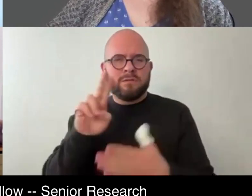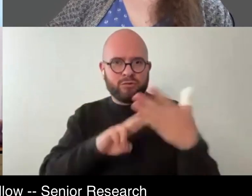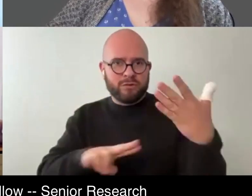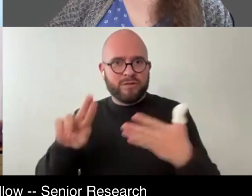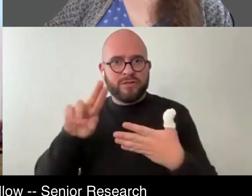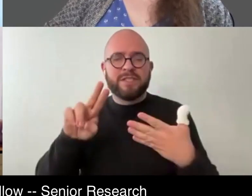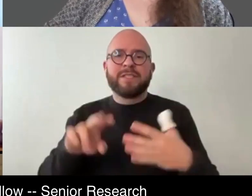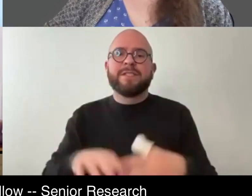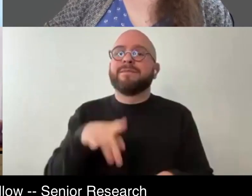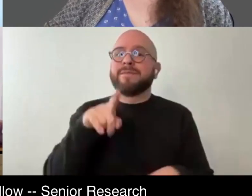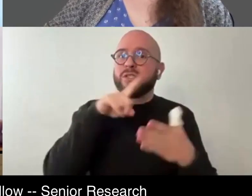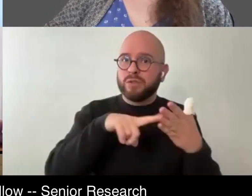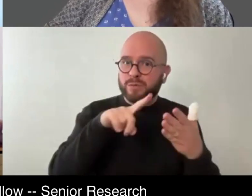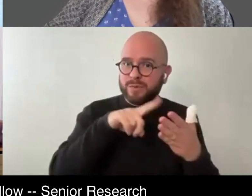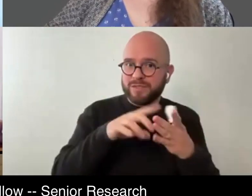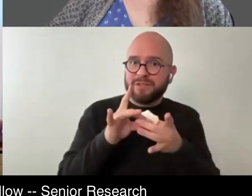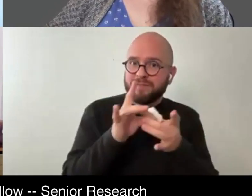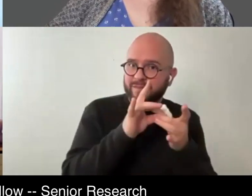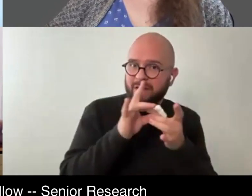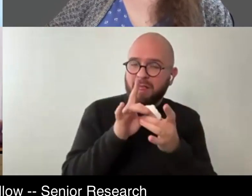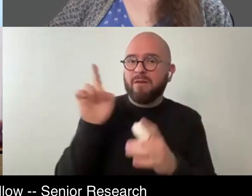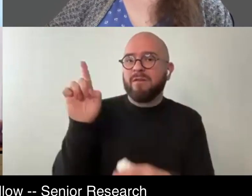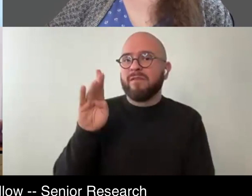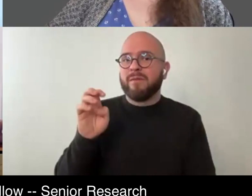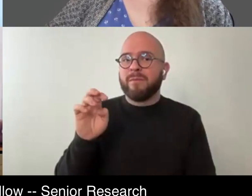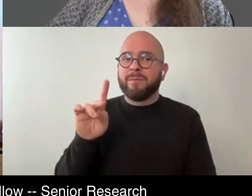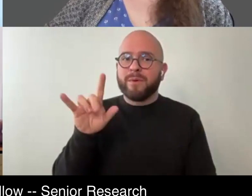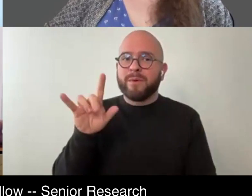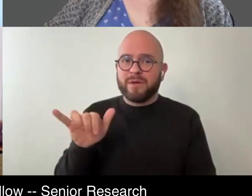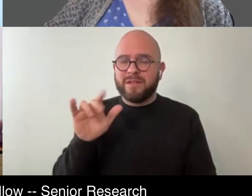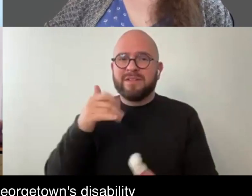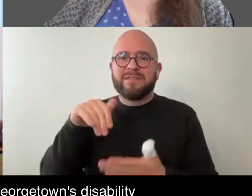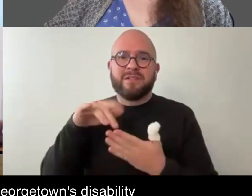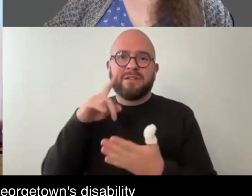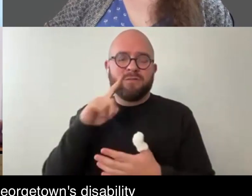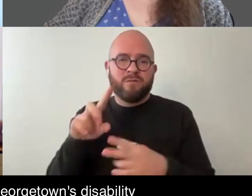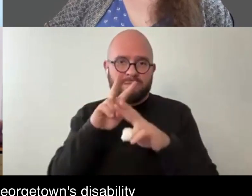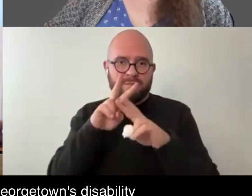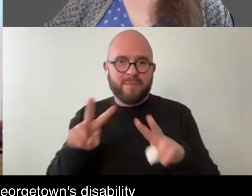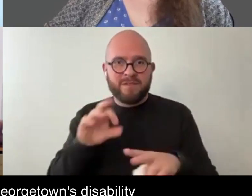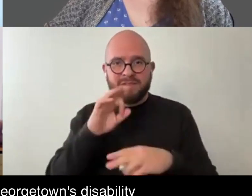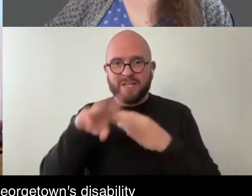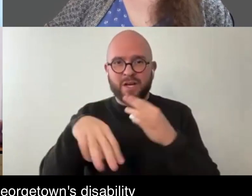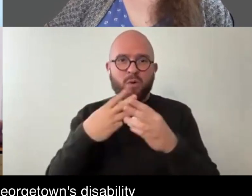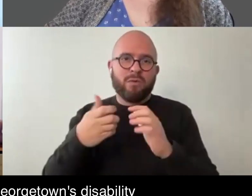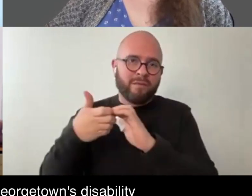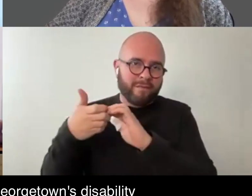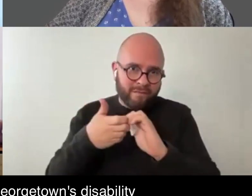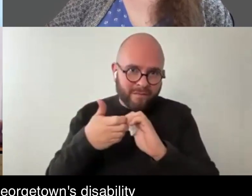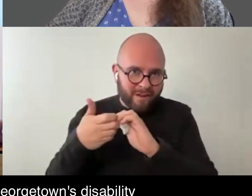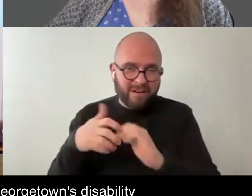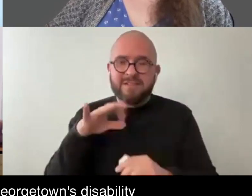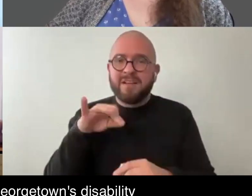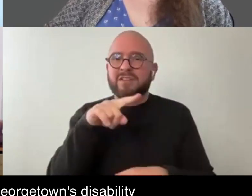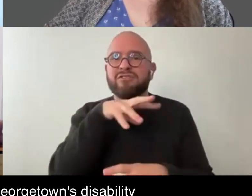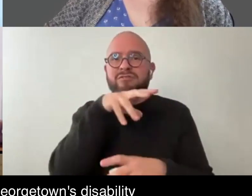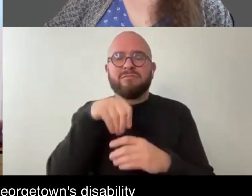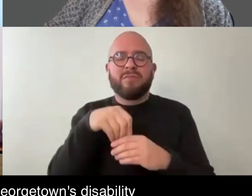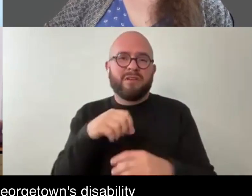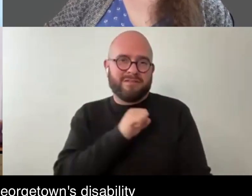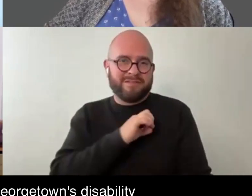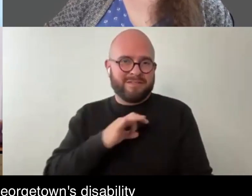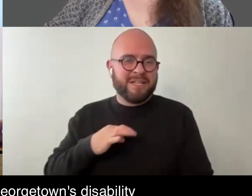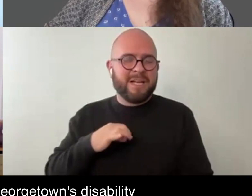senior research fellow at the Berkeley Center for Religion, Peace, and World Affairs, and core faculty in